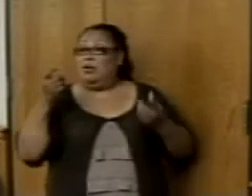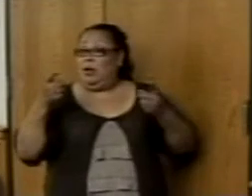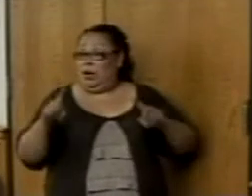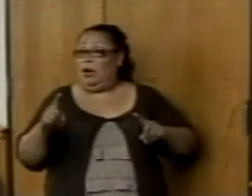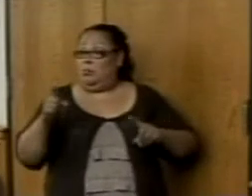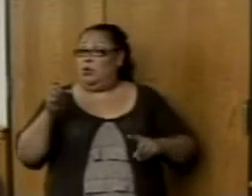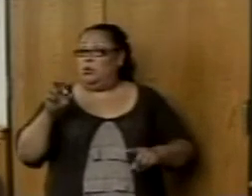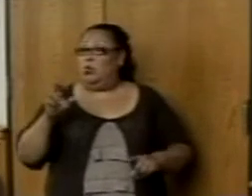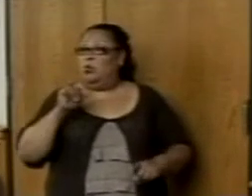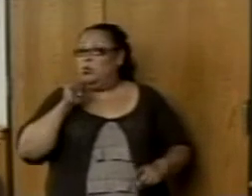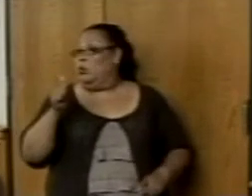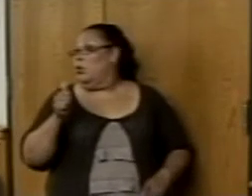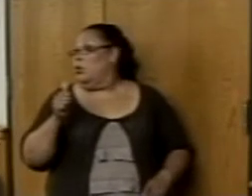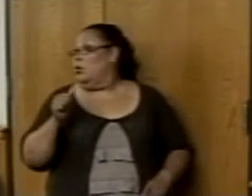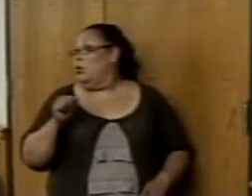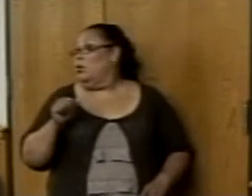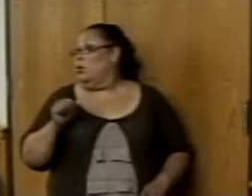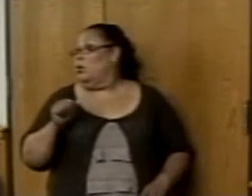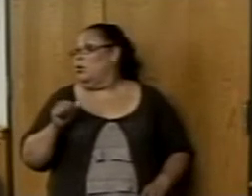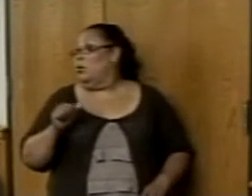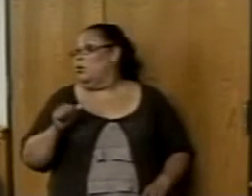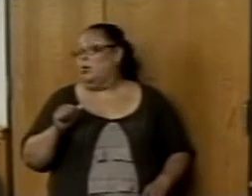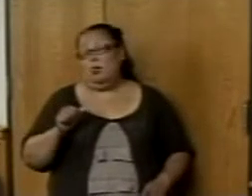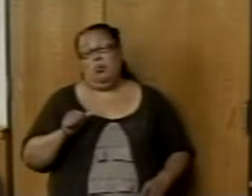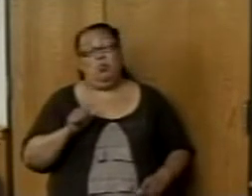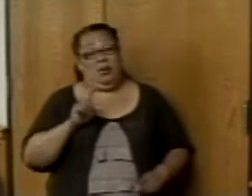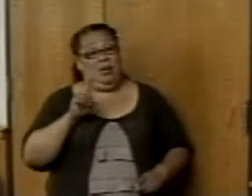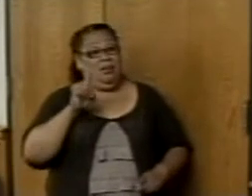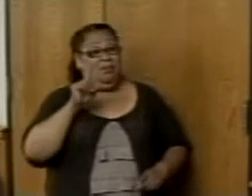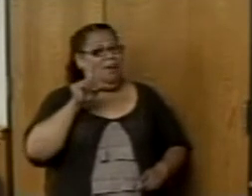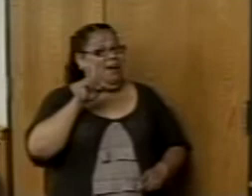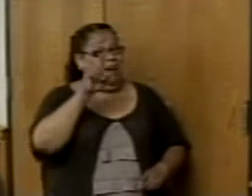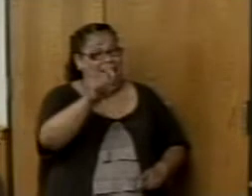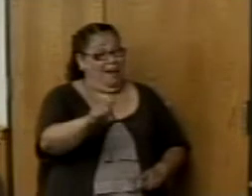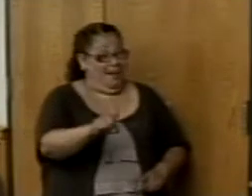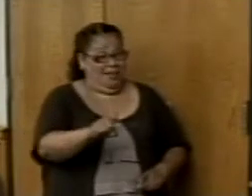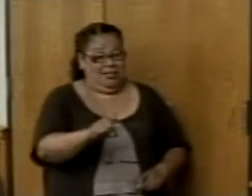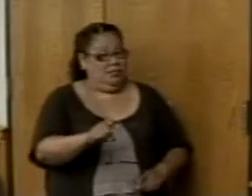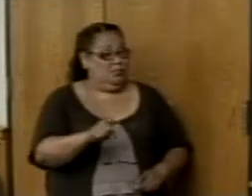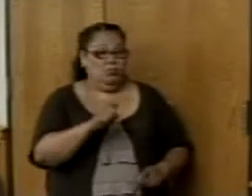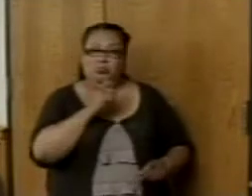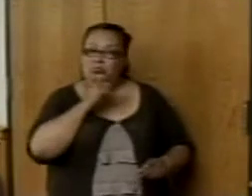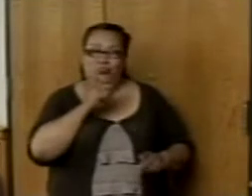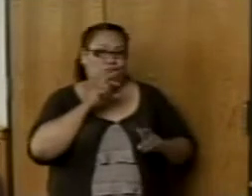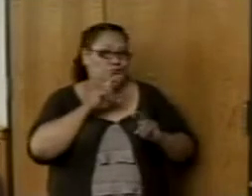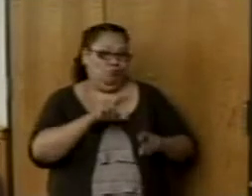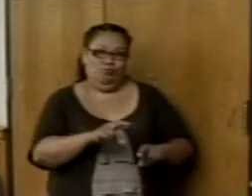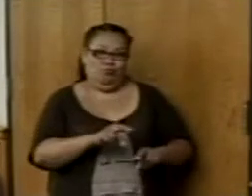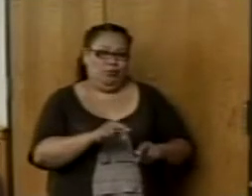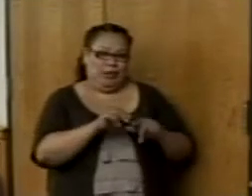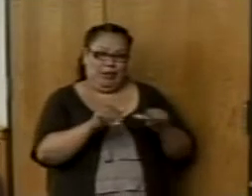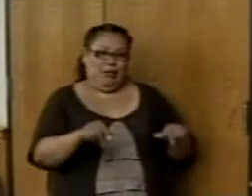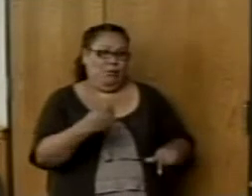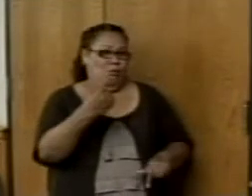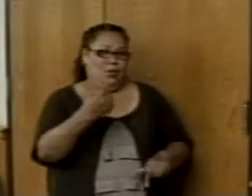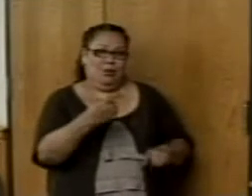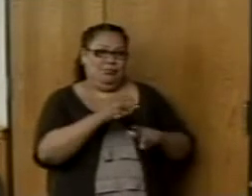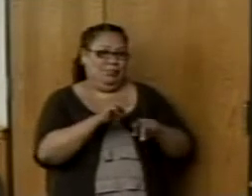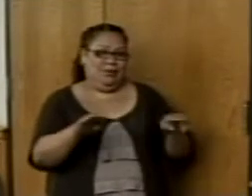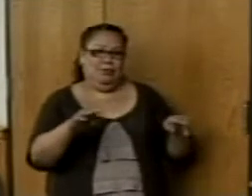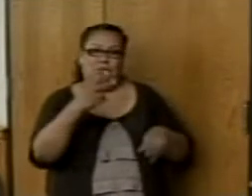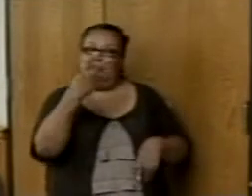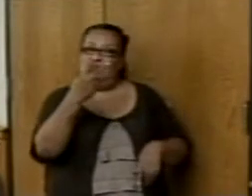not. We've asked, we haven't received a response from either level 1 or 2 grievance responses to that